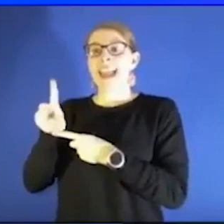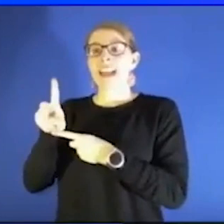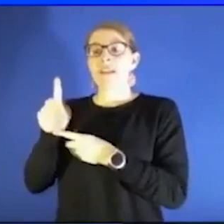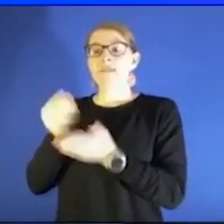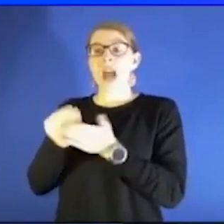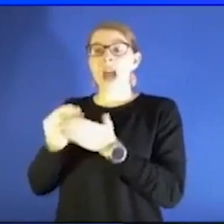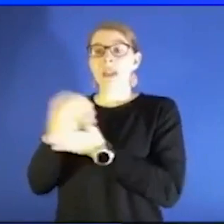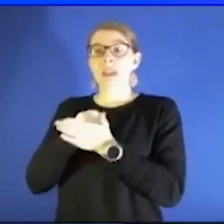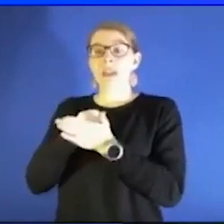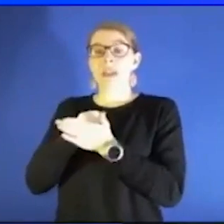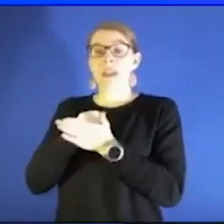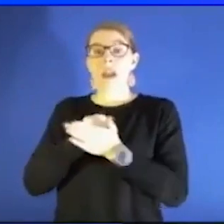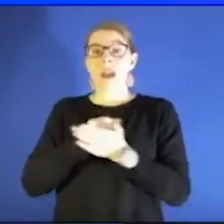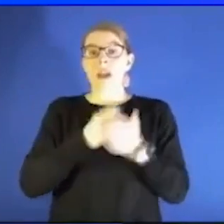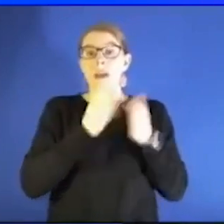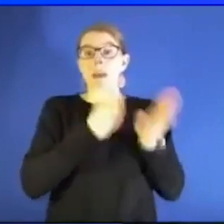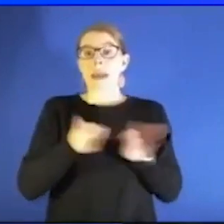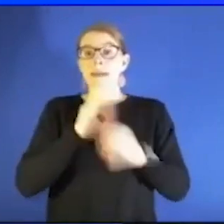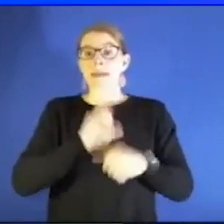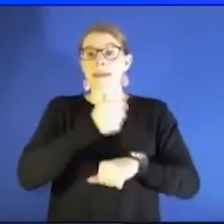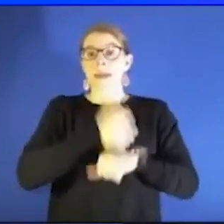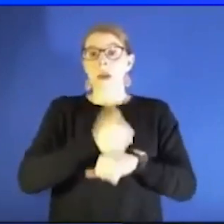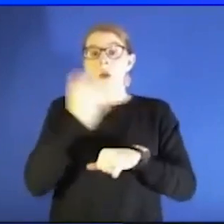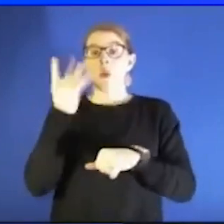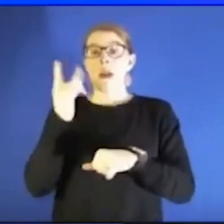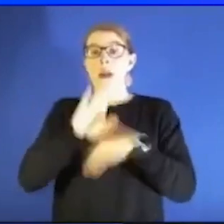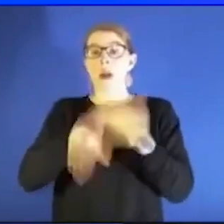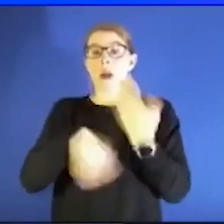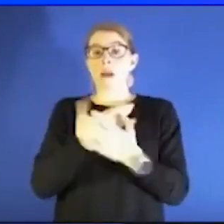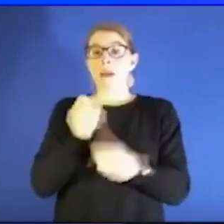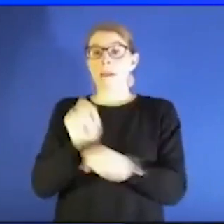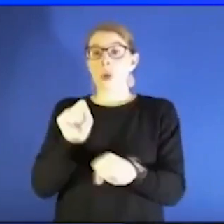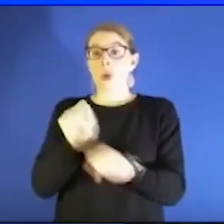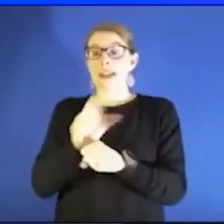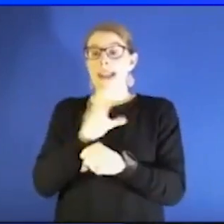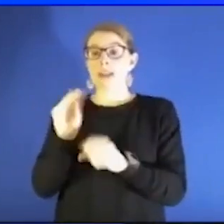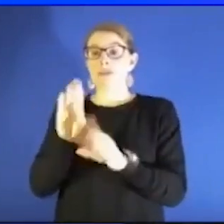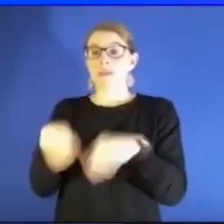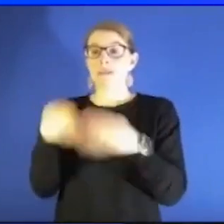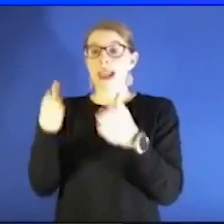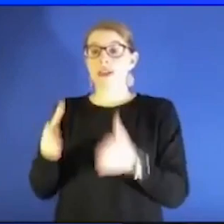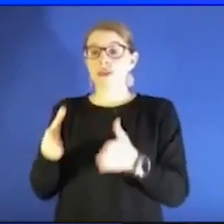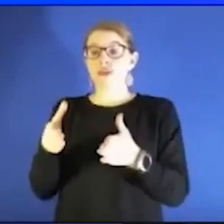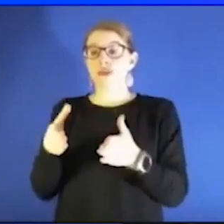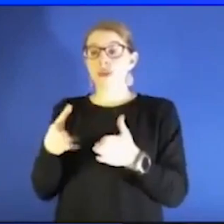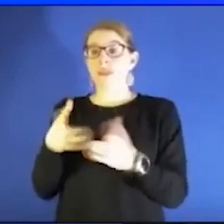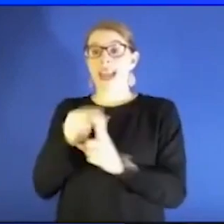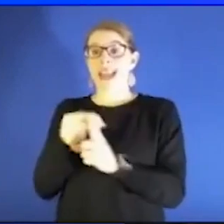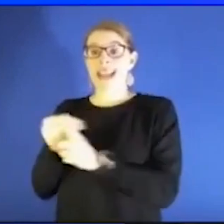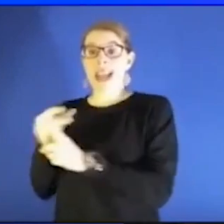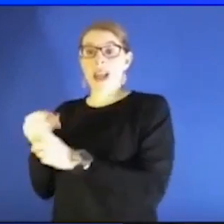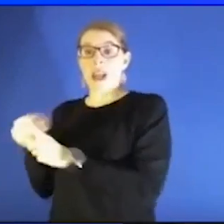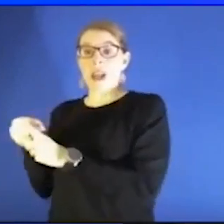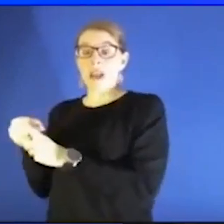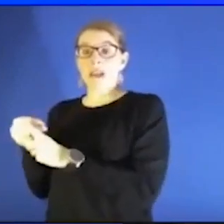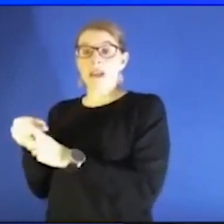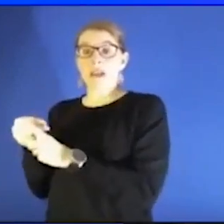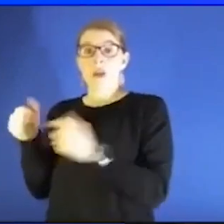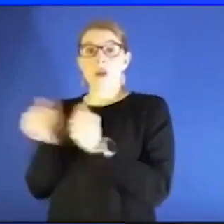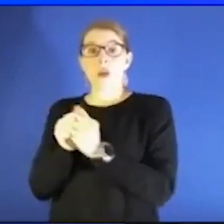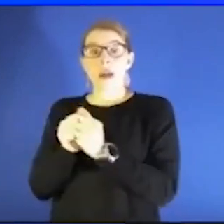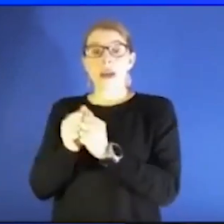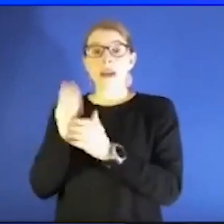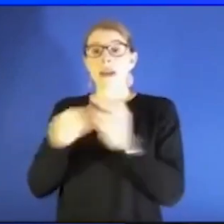that all of their employees and providers were vaccinated with some opportunities